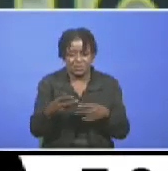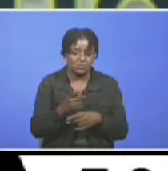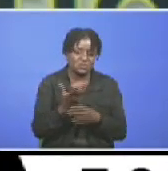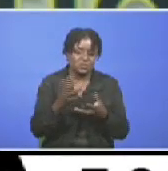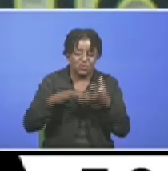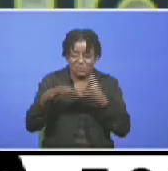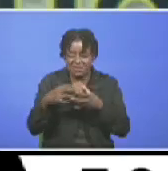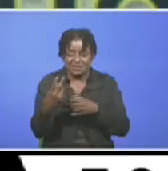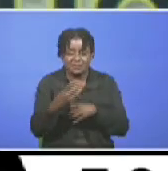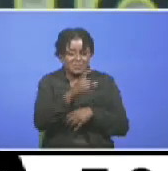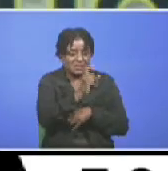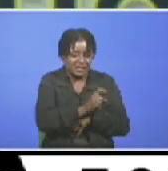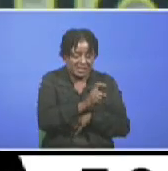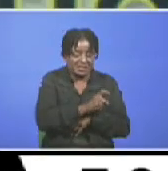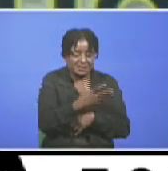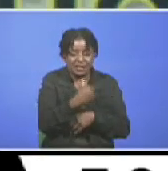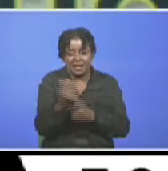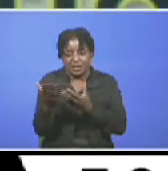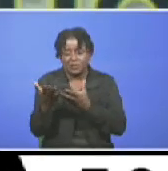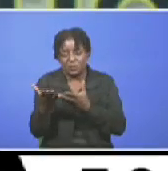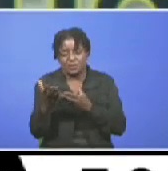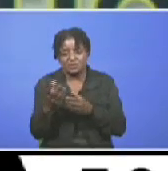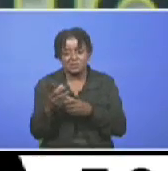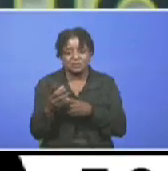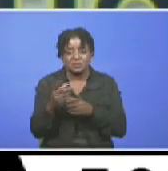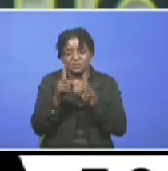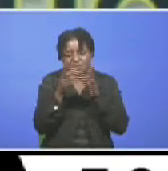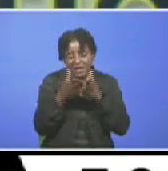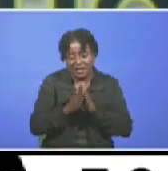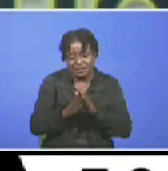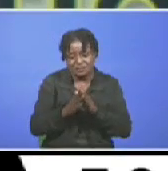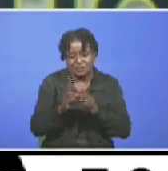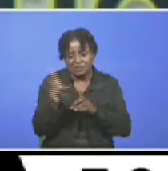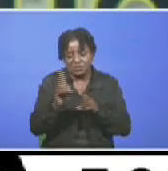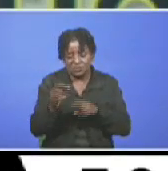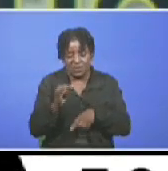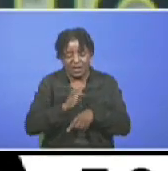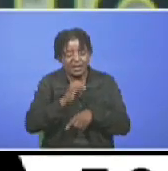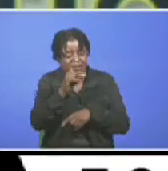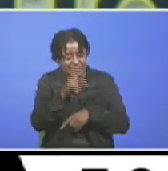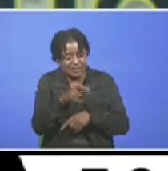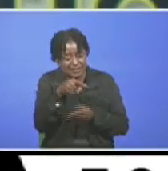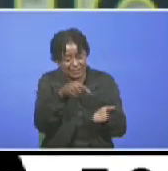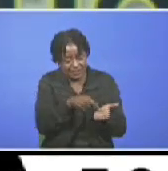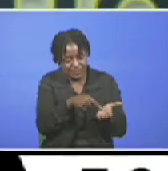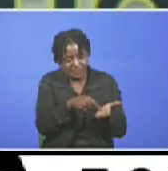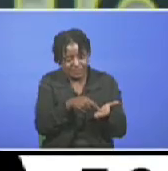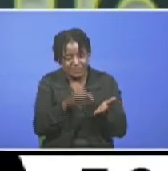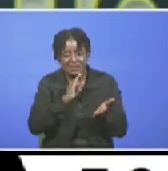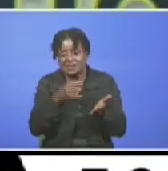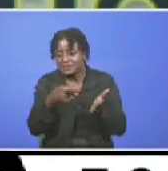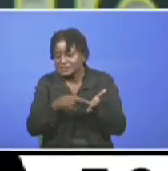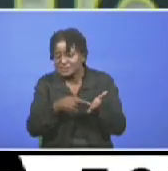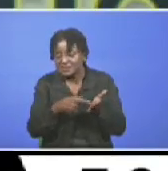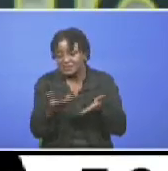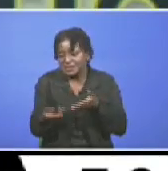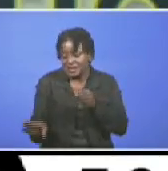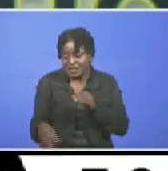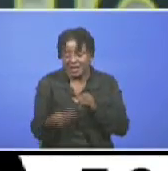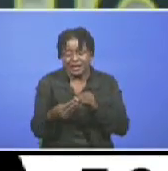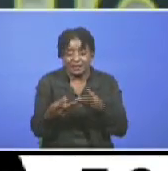do this self-assessment and really drill down, do I actually need this? Is this adding value to my life? Is this contributing to